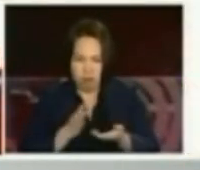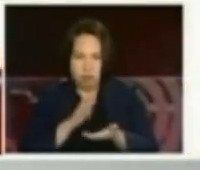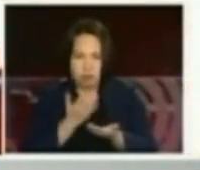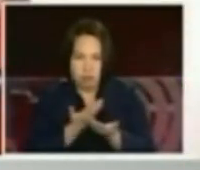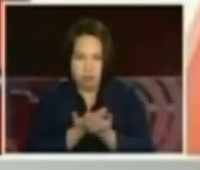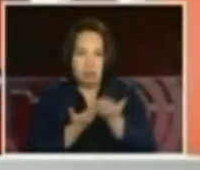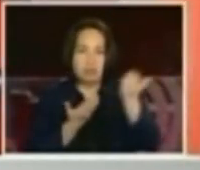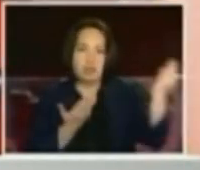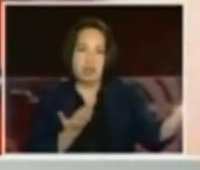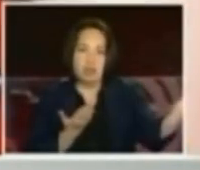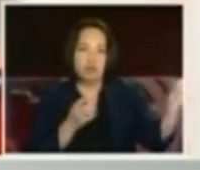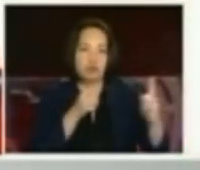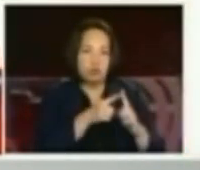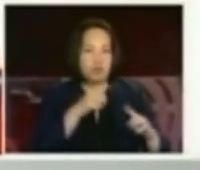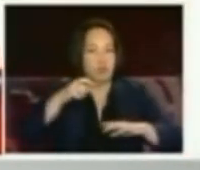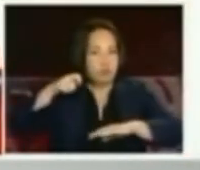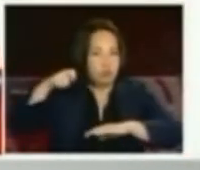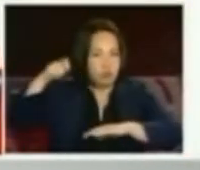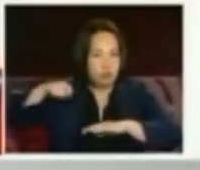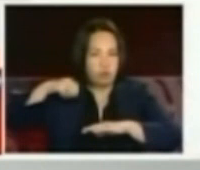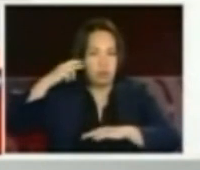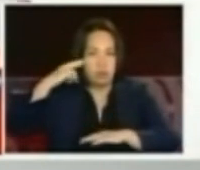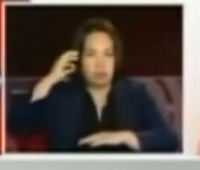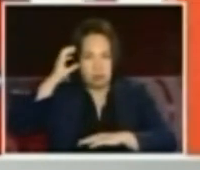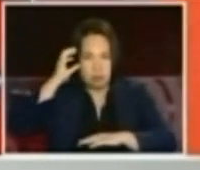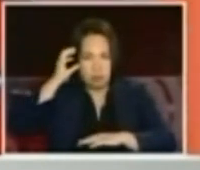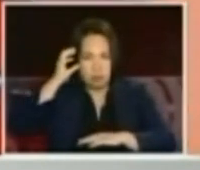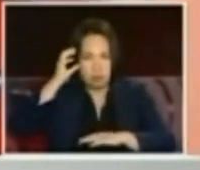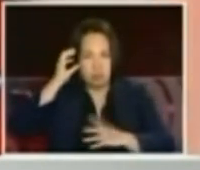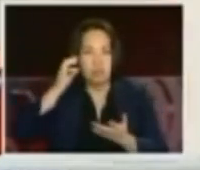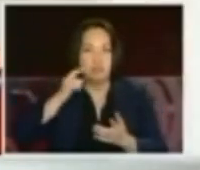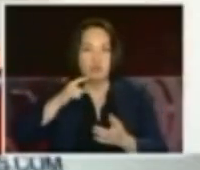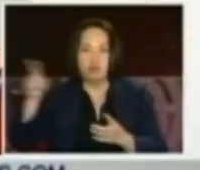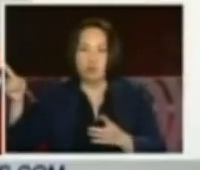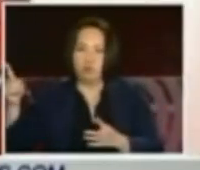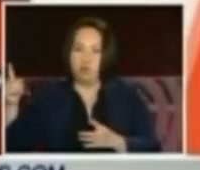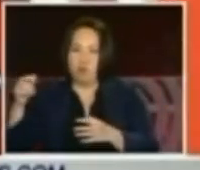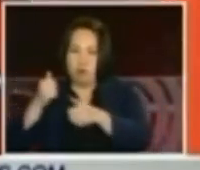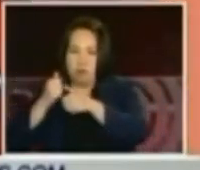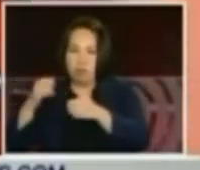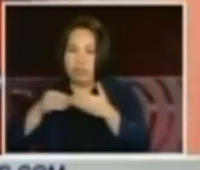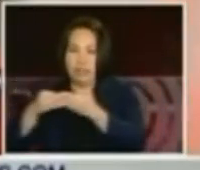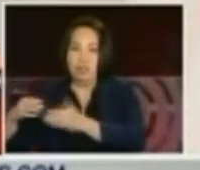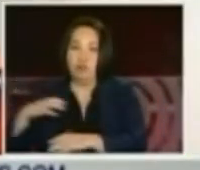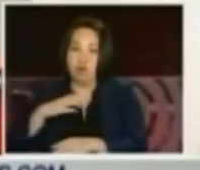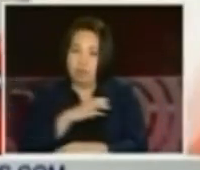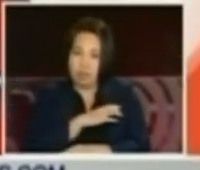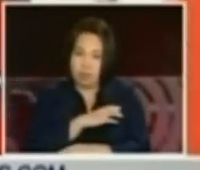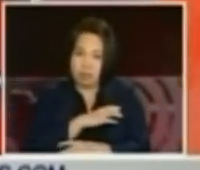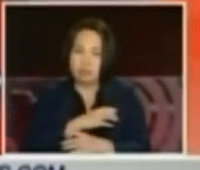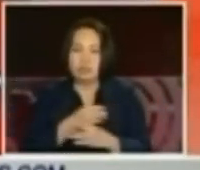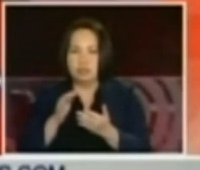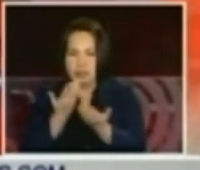of the House of Representatives, the Supreme Court and Bank, the Judicial and Bar